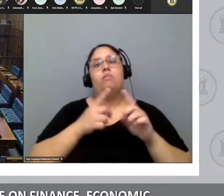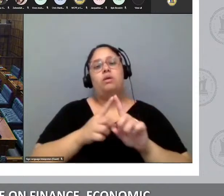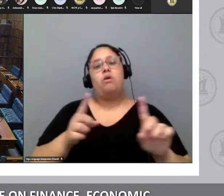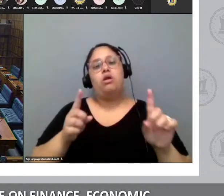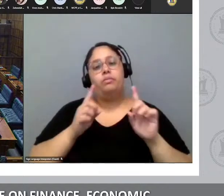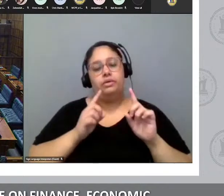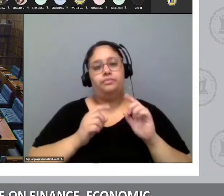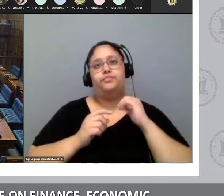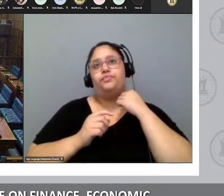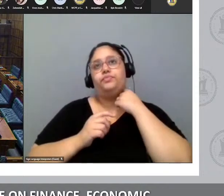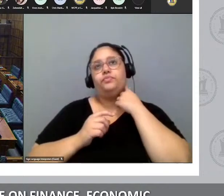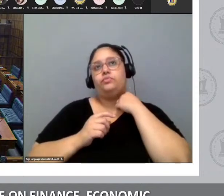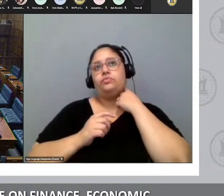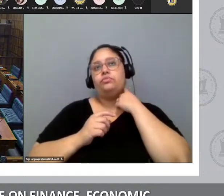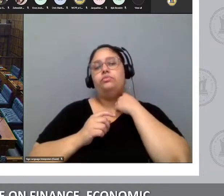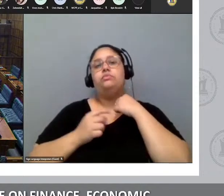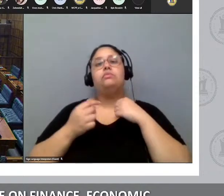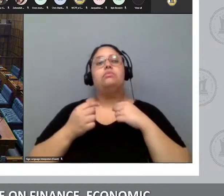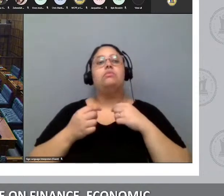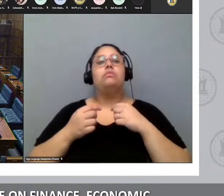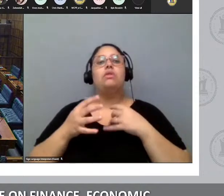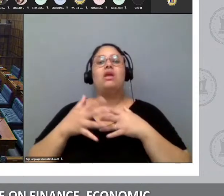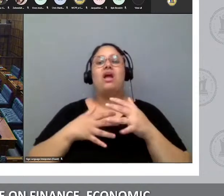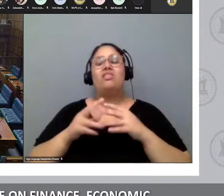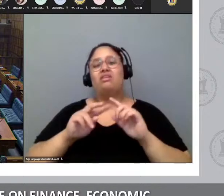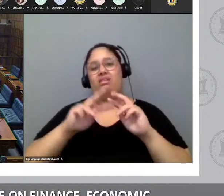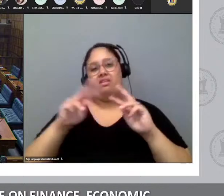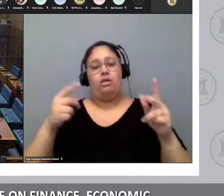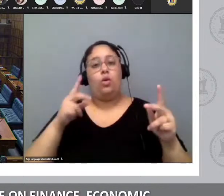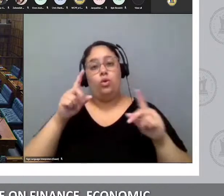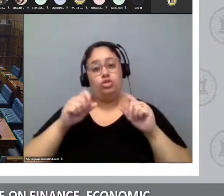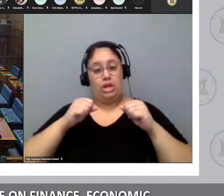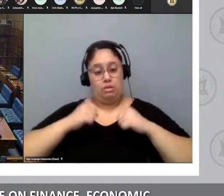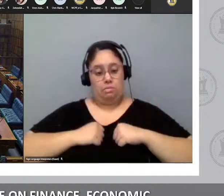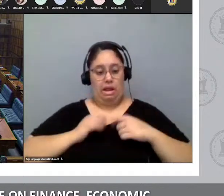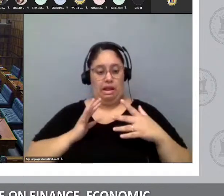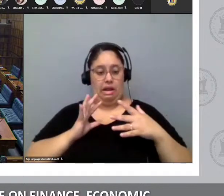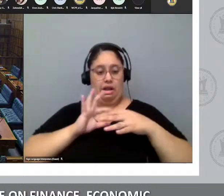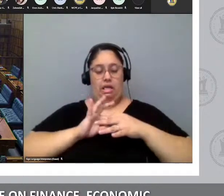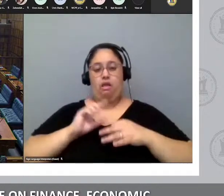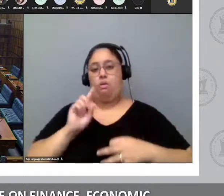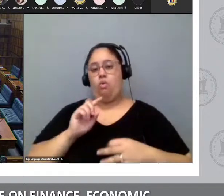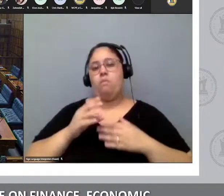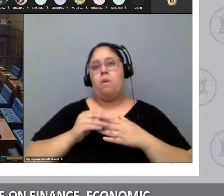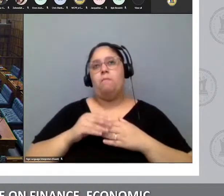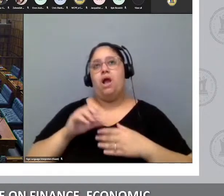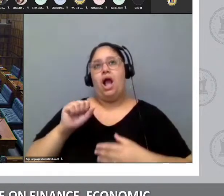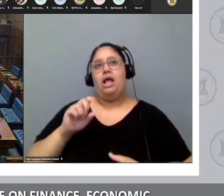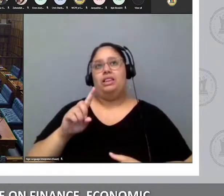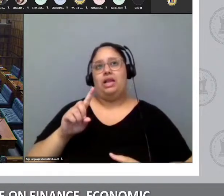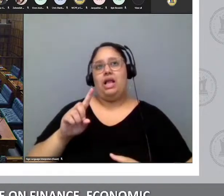Department um that amongst others because my questions are related to to what member Andreas and I'm sure I'll ask them When